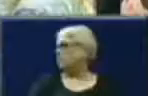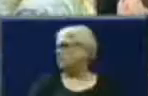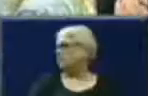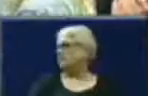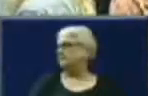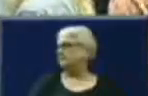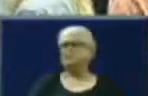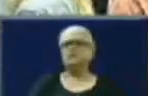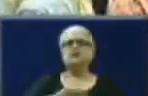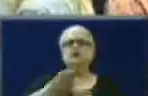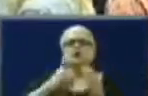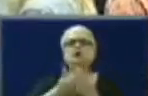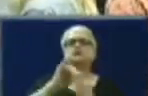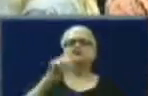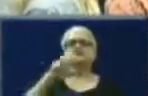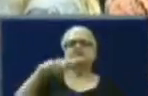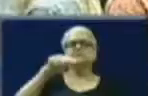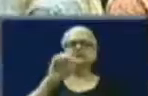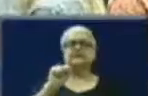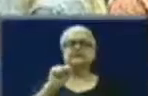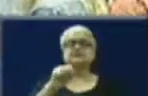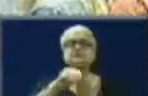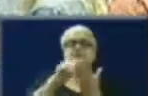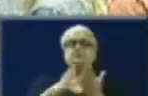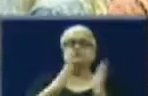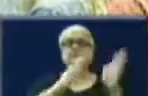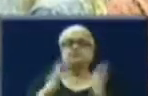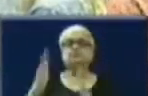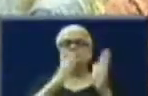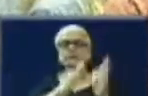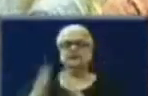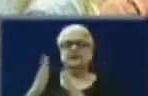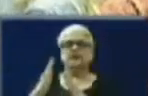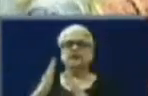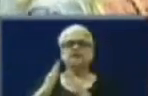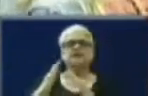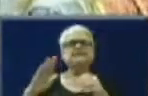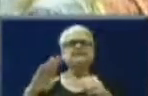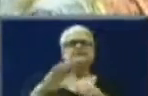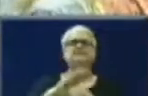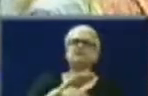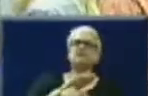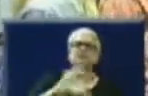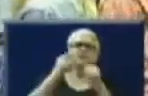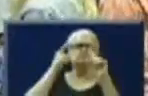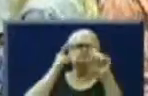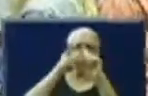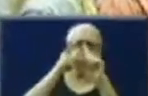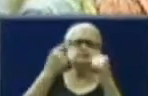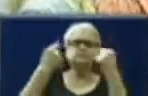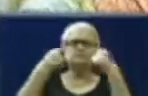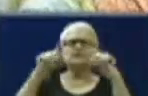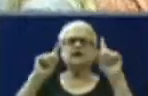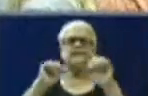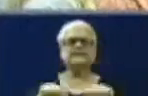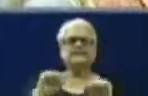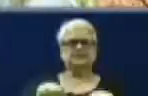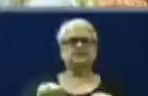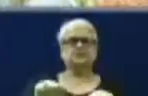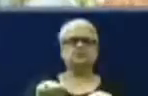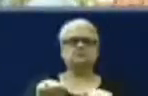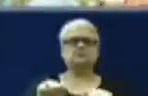All JCS students are prepared to reach potential and contribute to society throughout